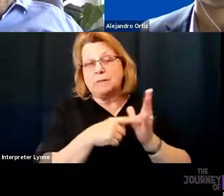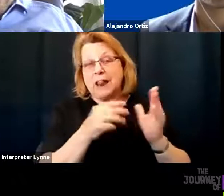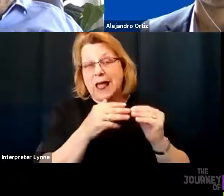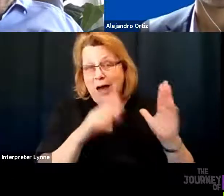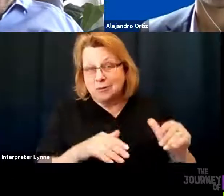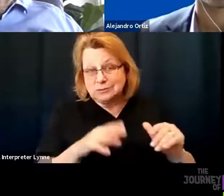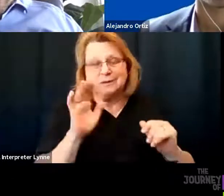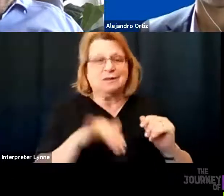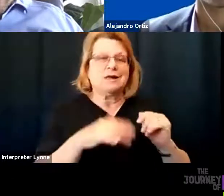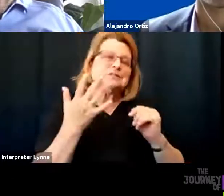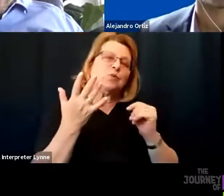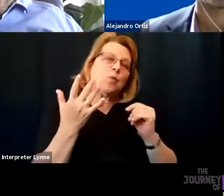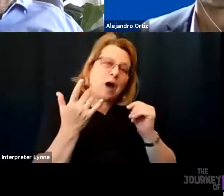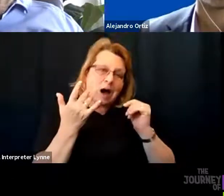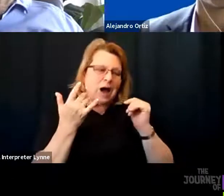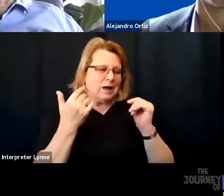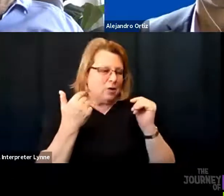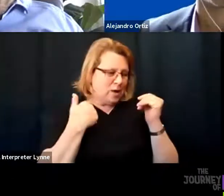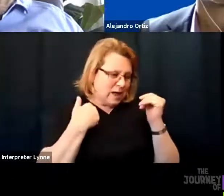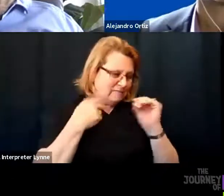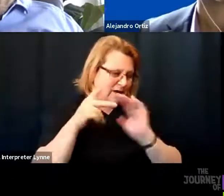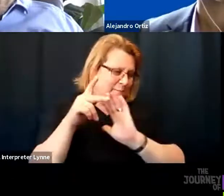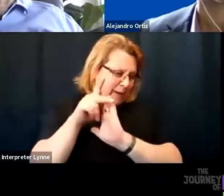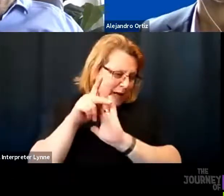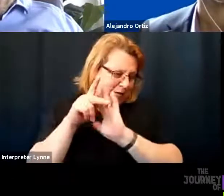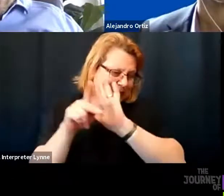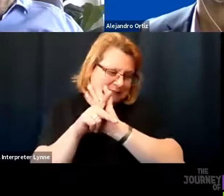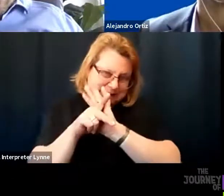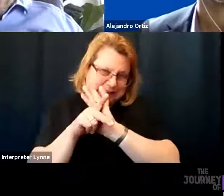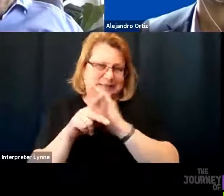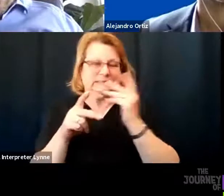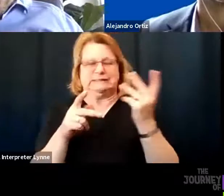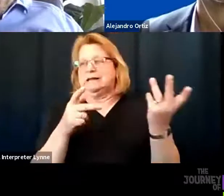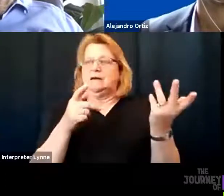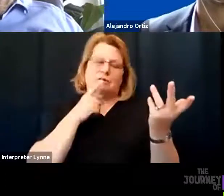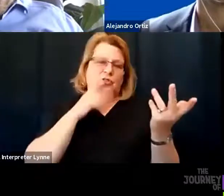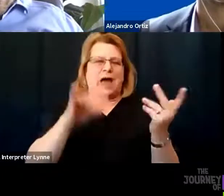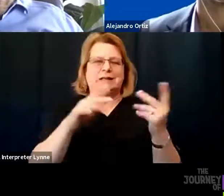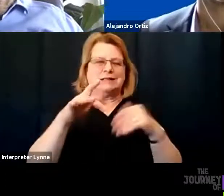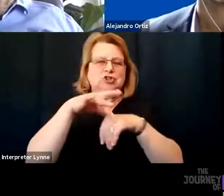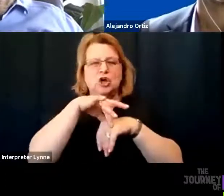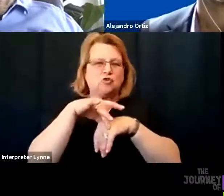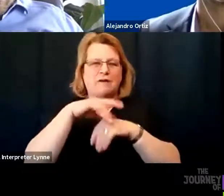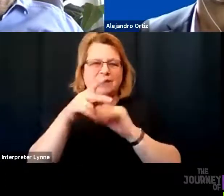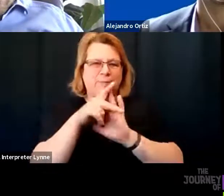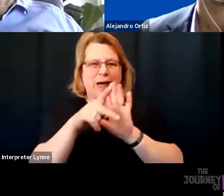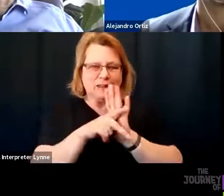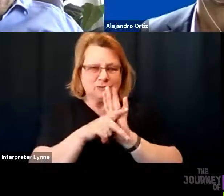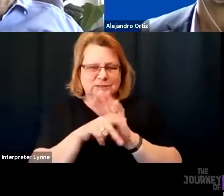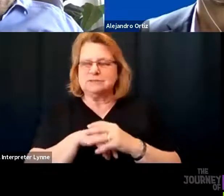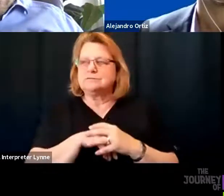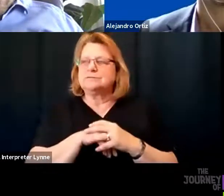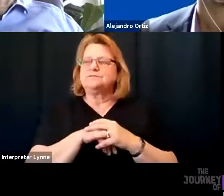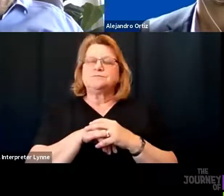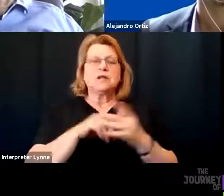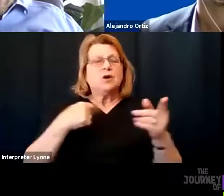have these policies, these geographic preference policies. Well, you know, we have to say, let me tell